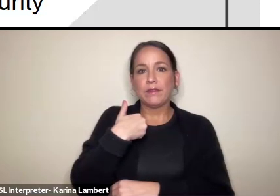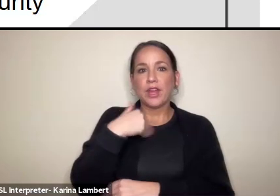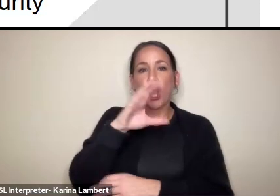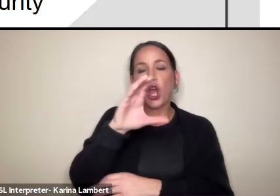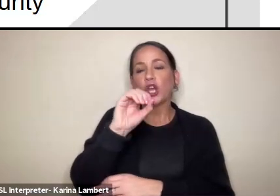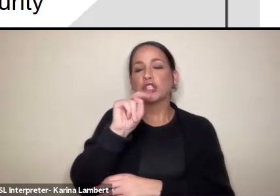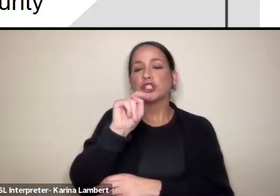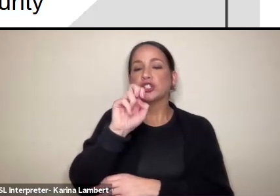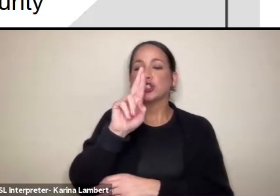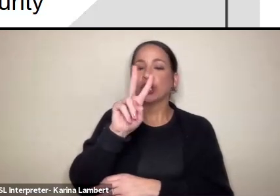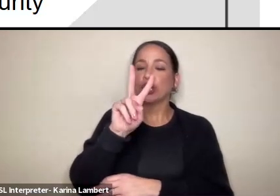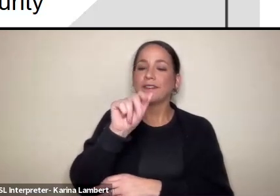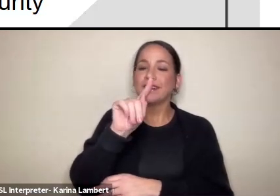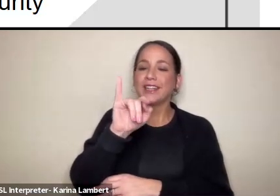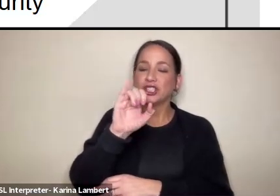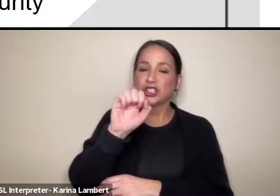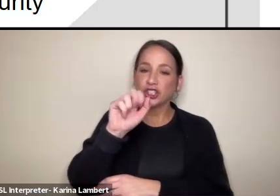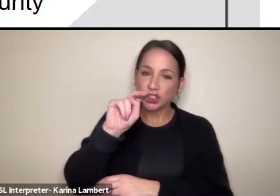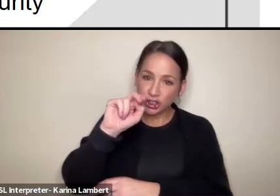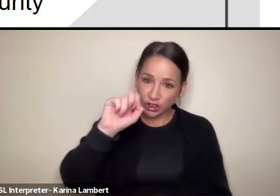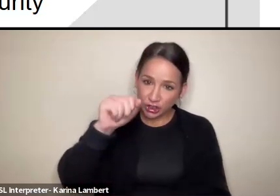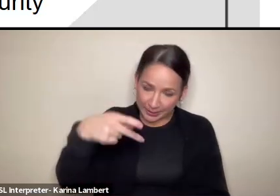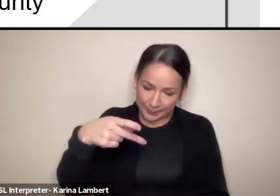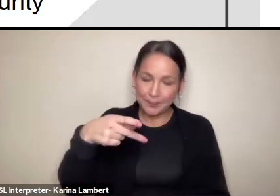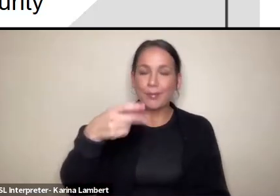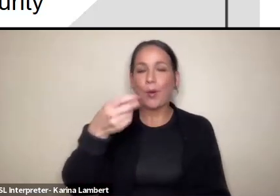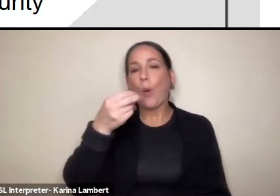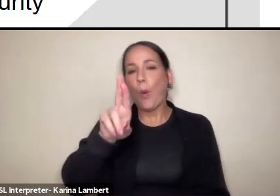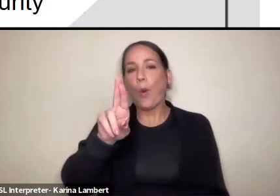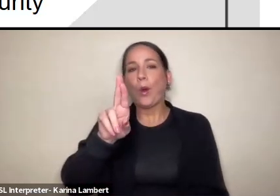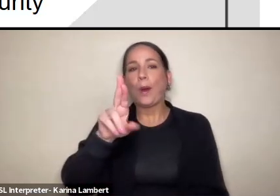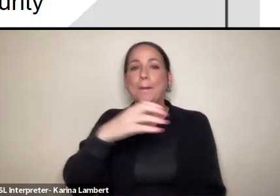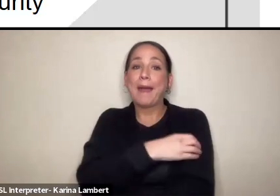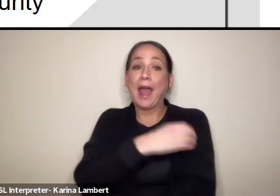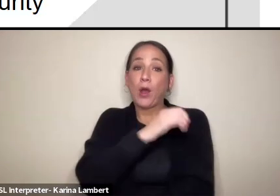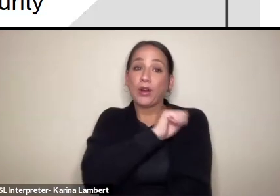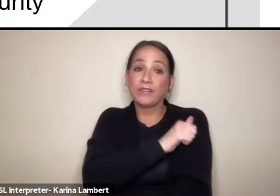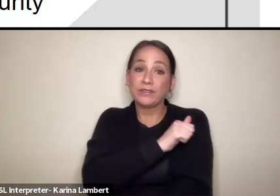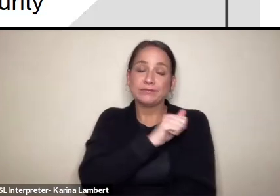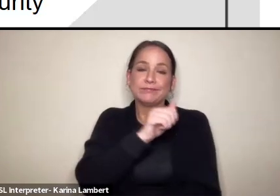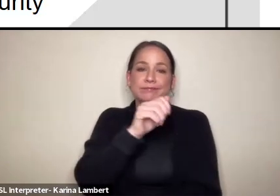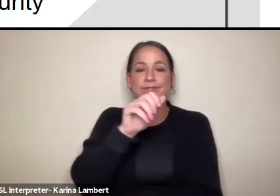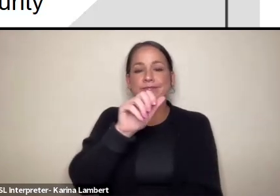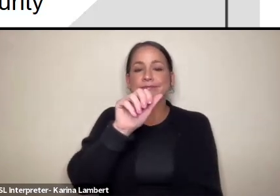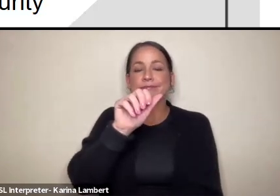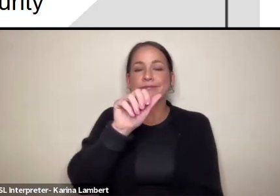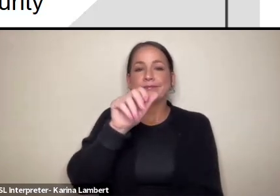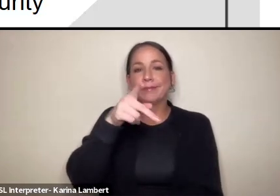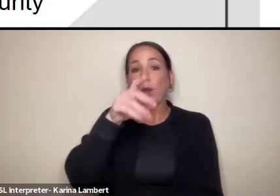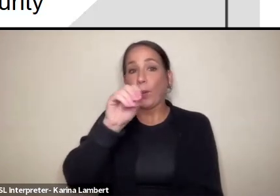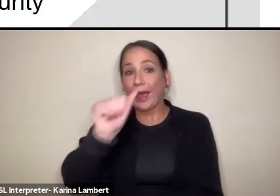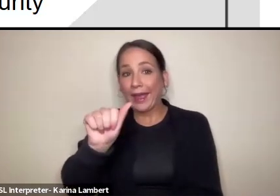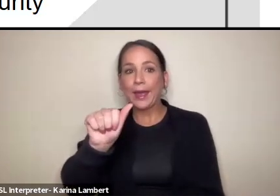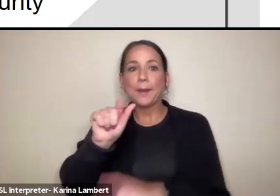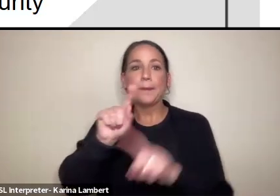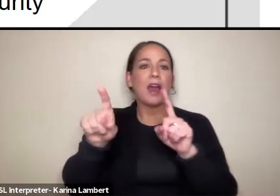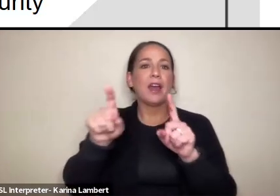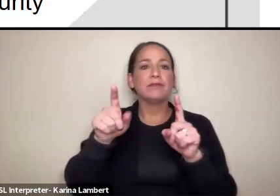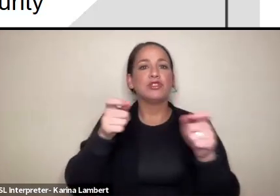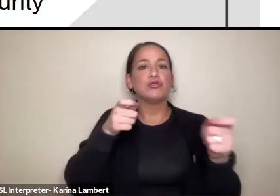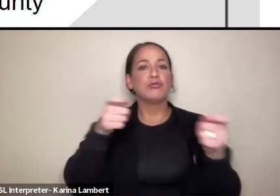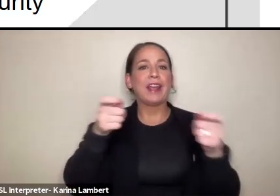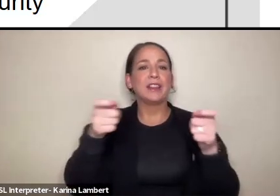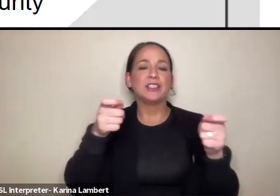conservatorship, guardianship, or a POA in order to do that. But the regulations have been updated to include